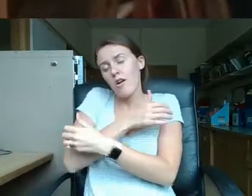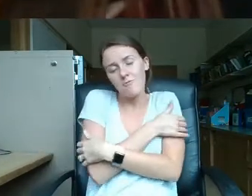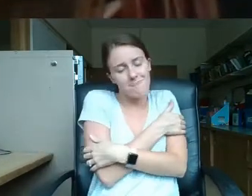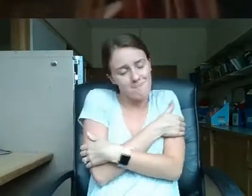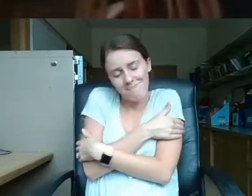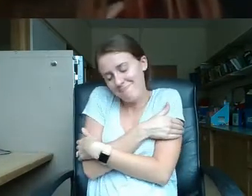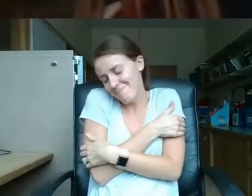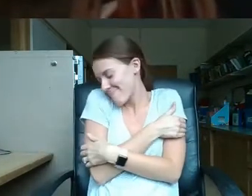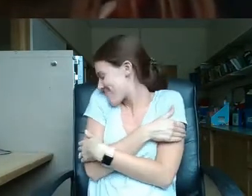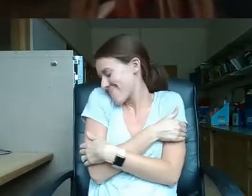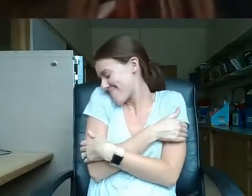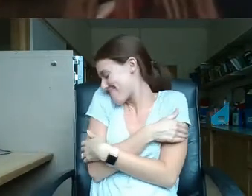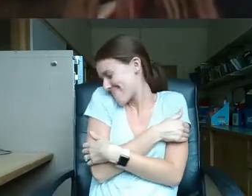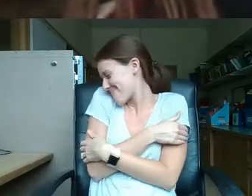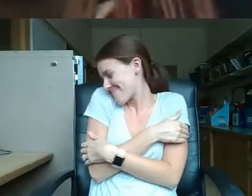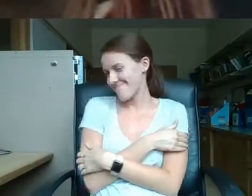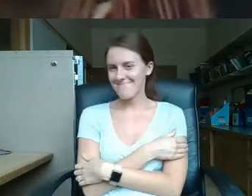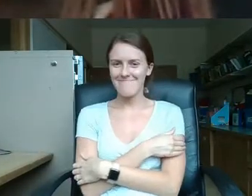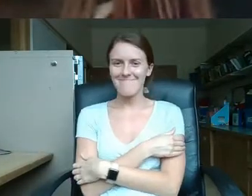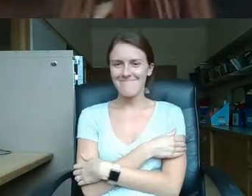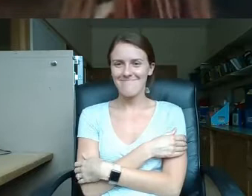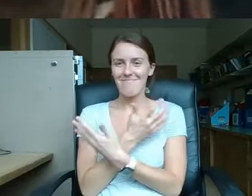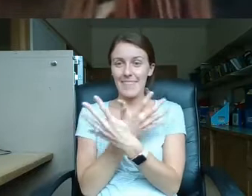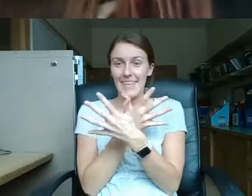And that's the end of our story.